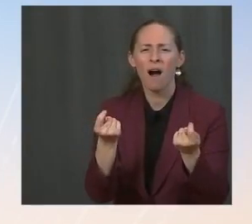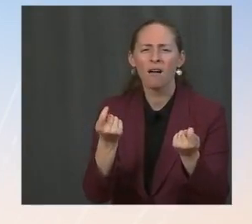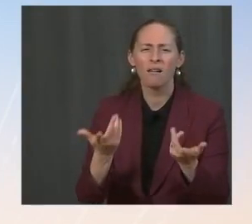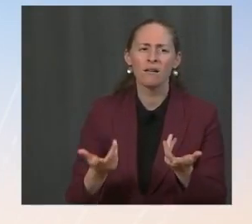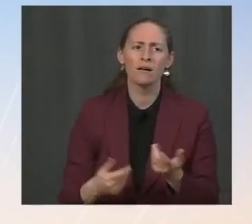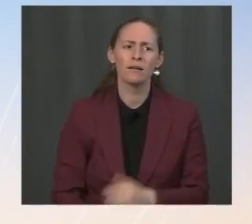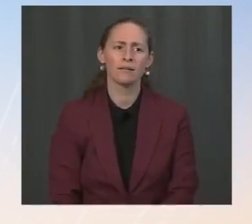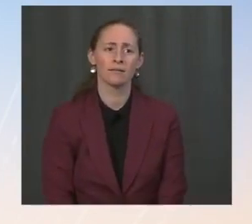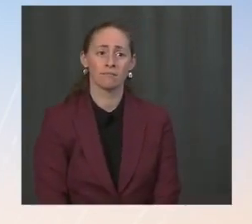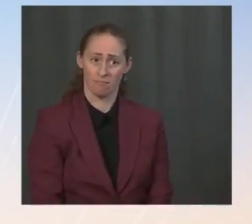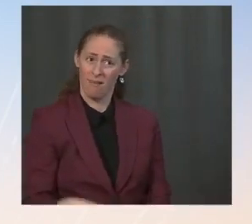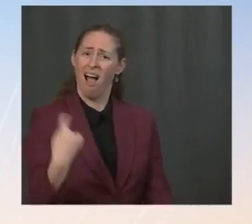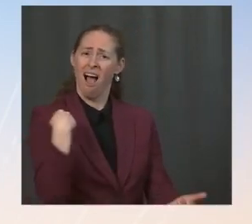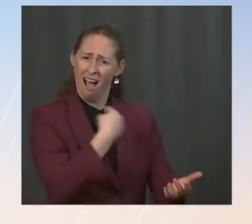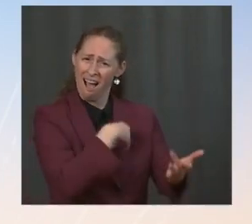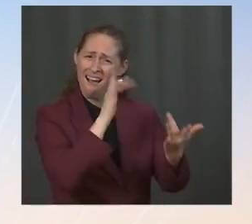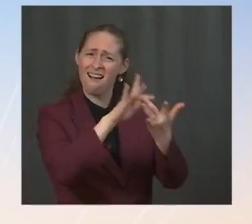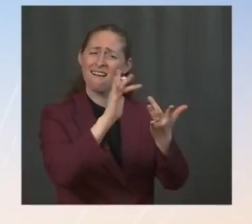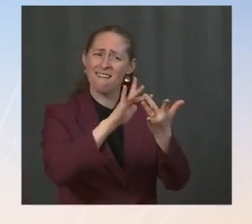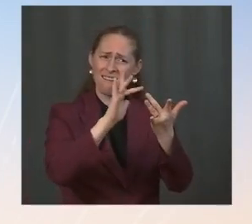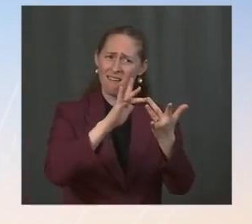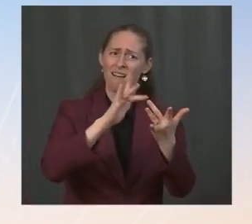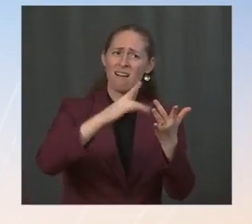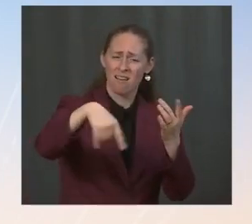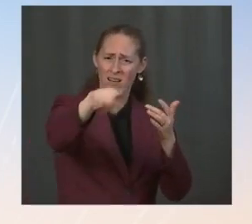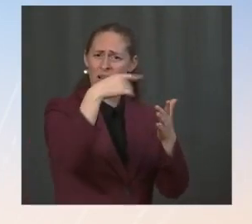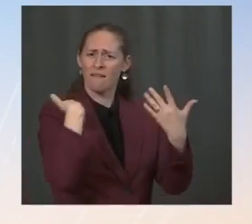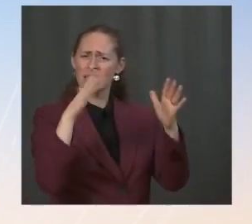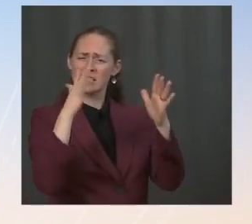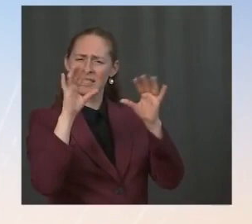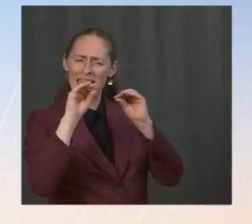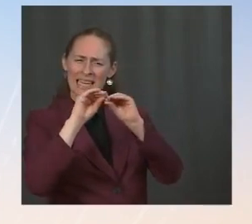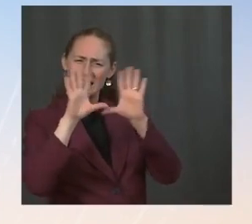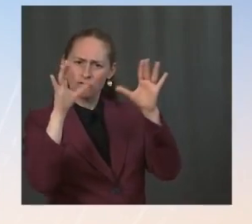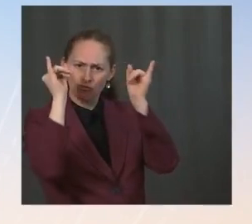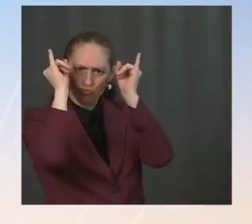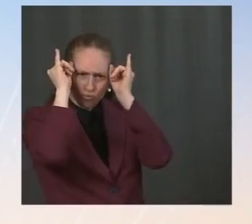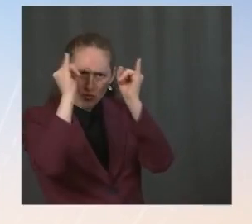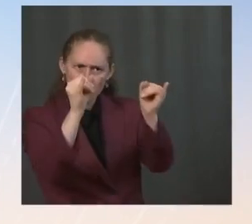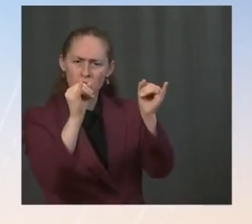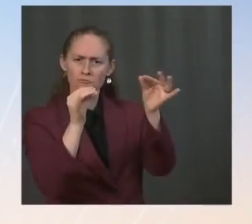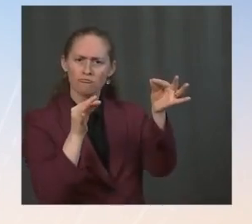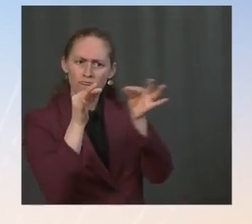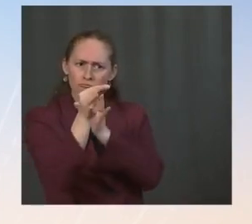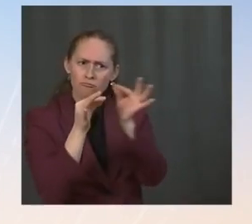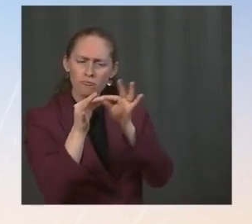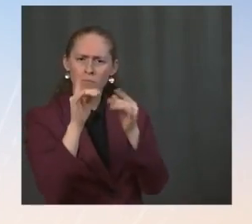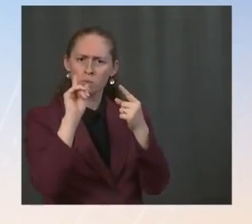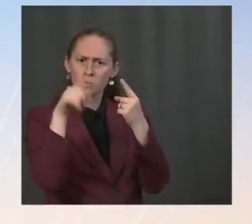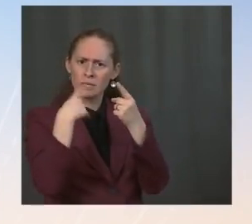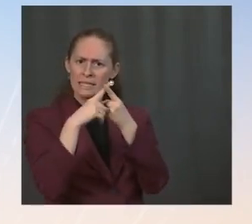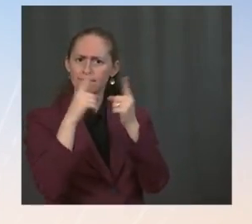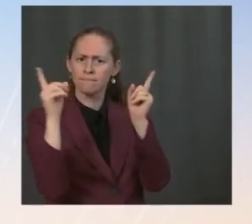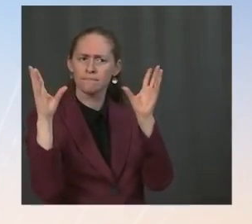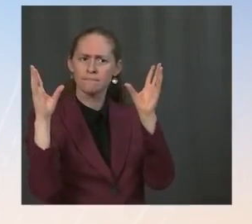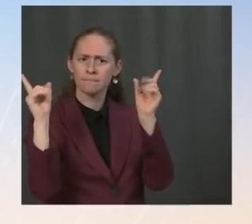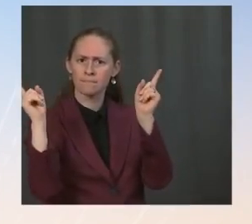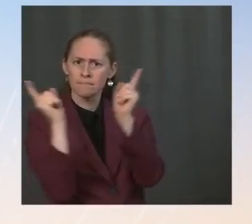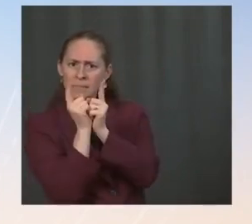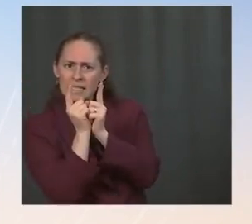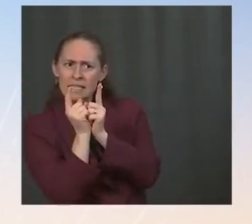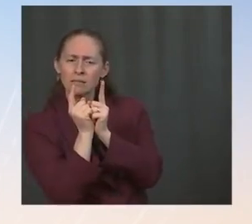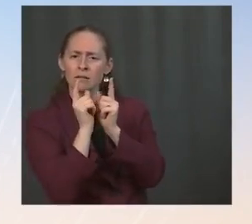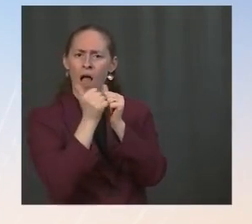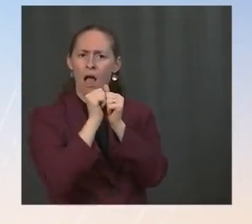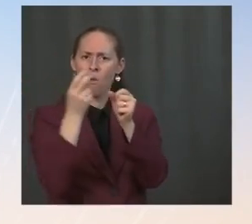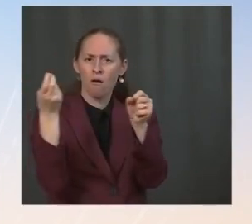them, and we are giving them clear instructions on where to meet, when to come to the airport, how they can get out and